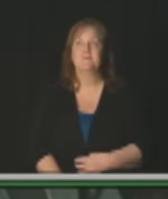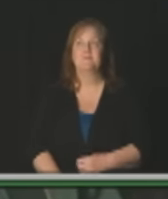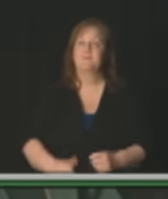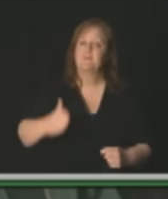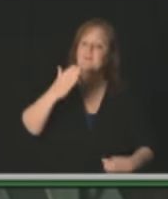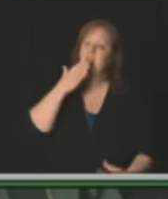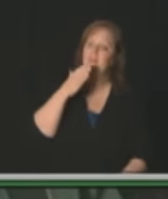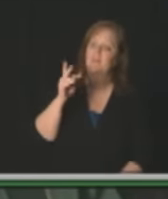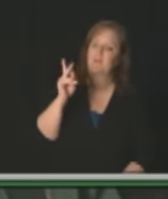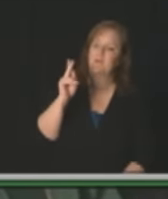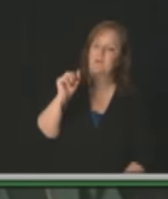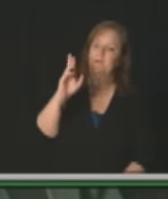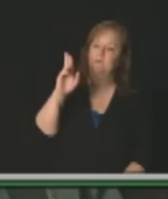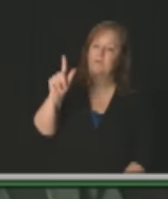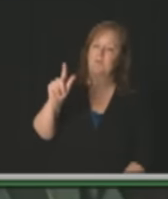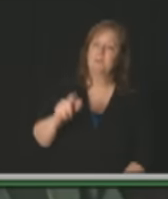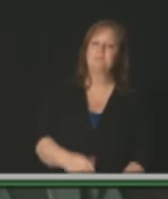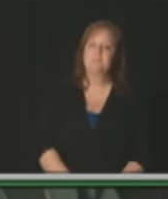Thank you, Carl.